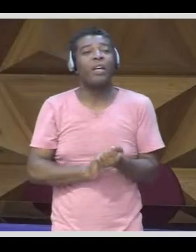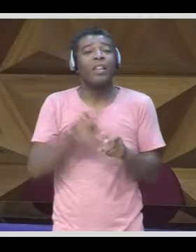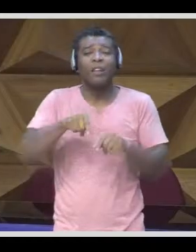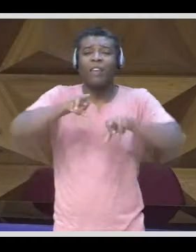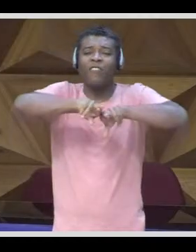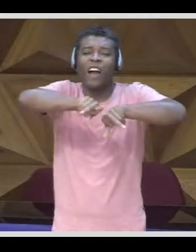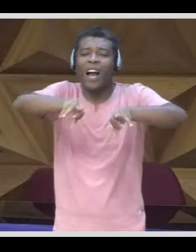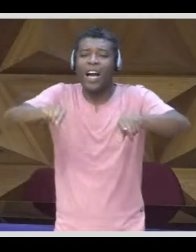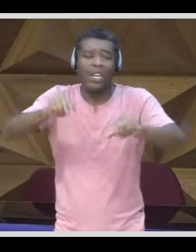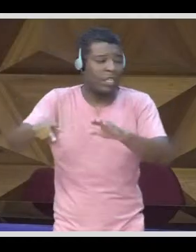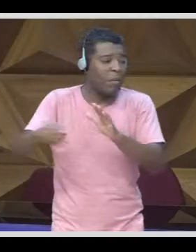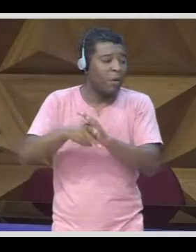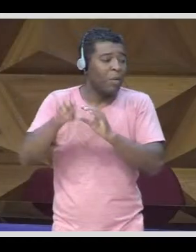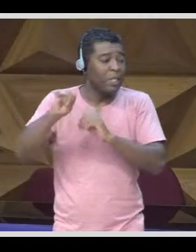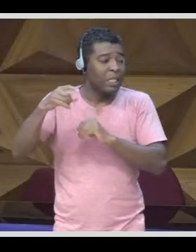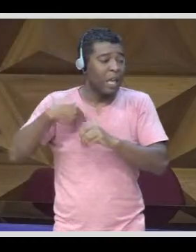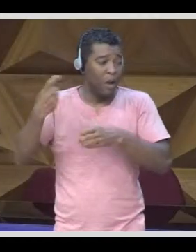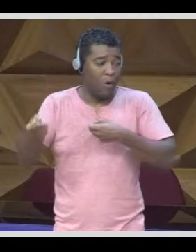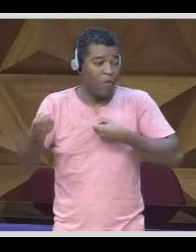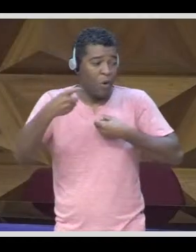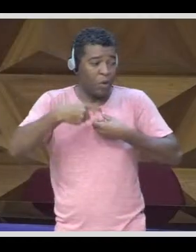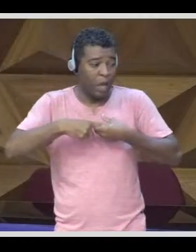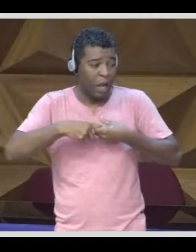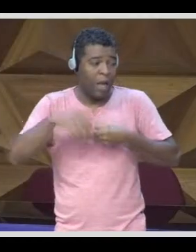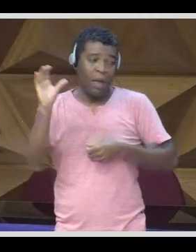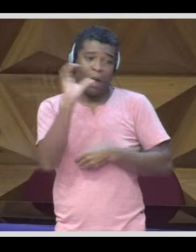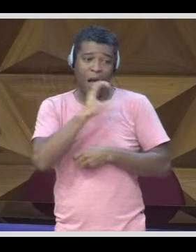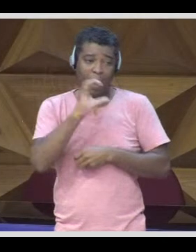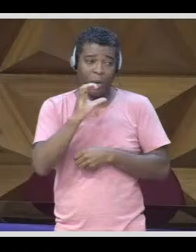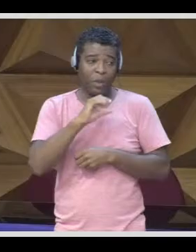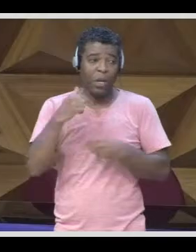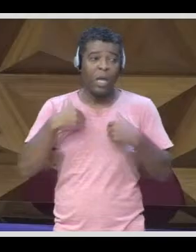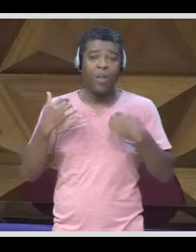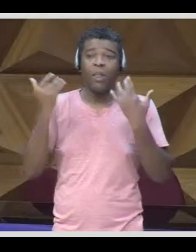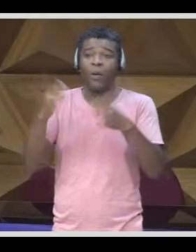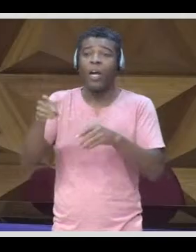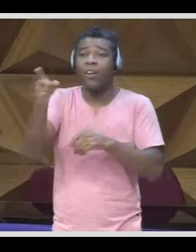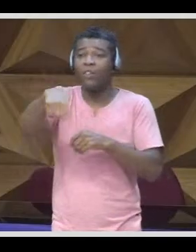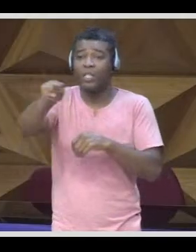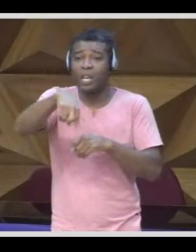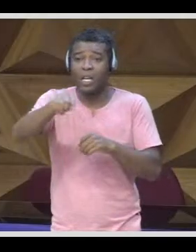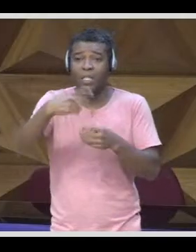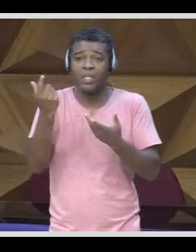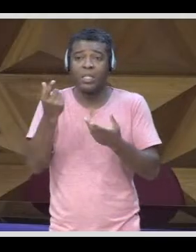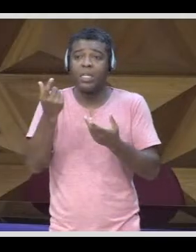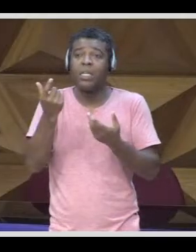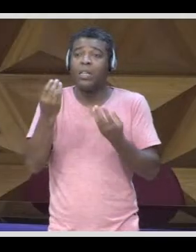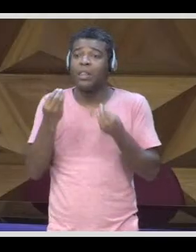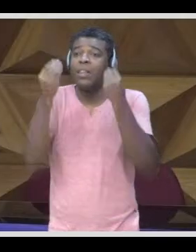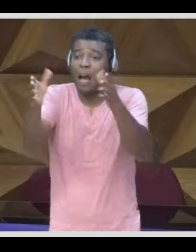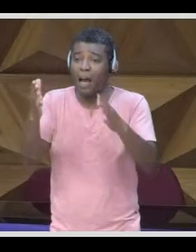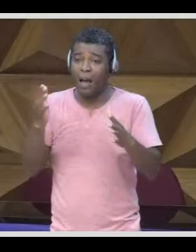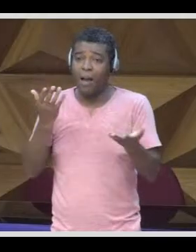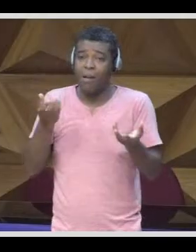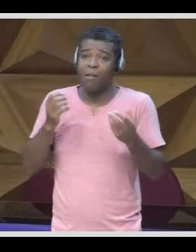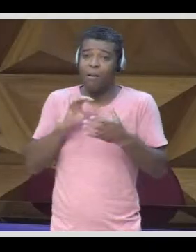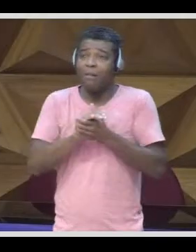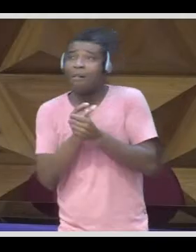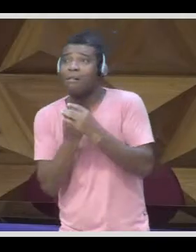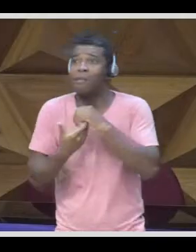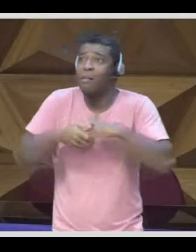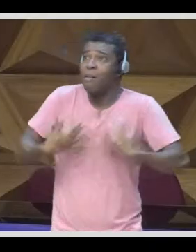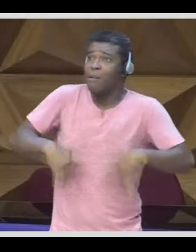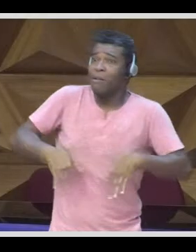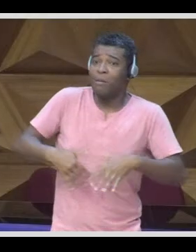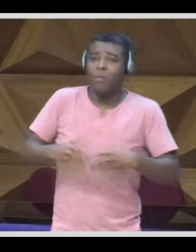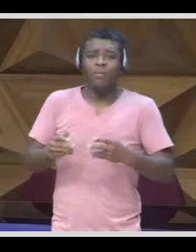because I don't want any of you in the anxiety section of your curiosity, there are a bunch of logs here because this is